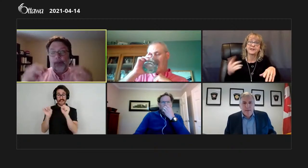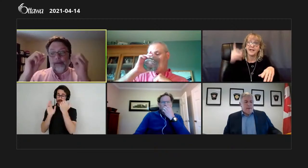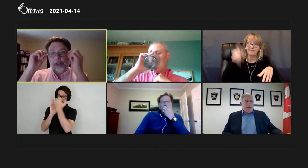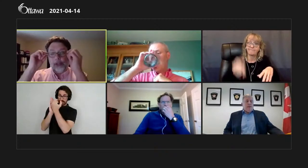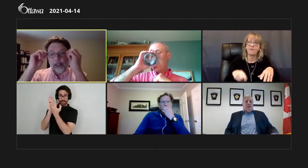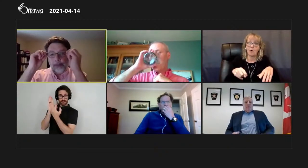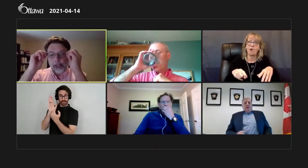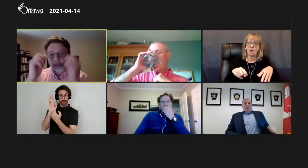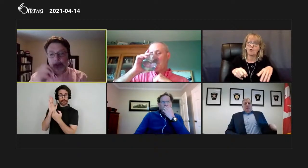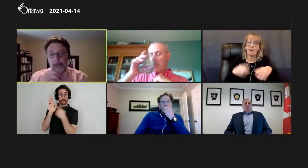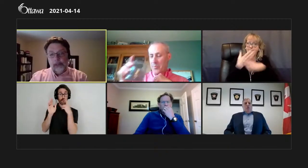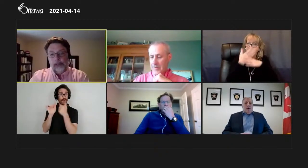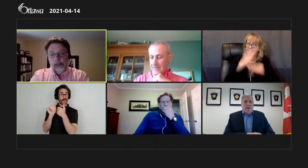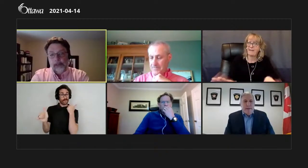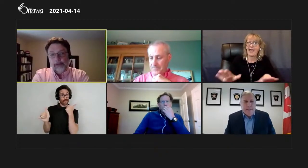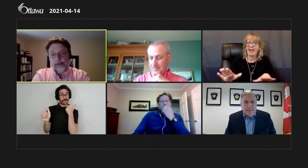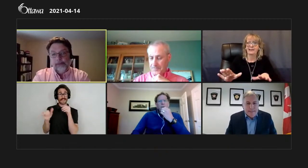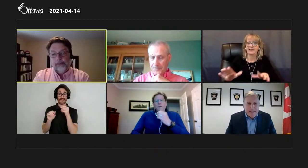to prevent transmission.